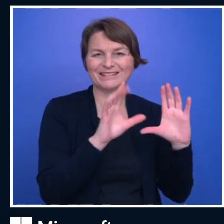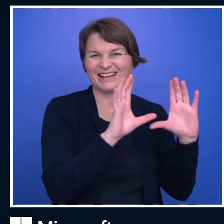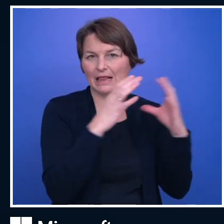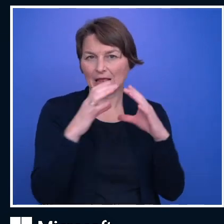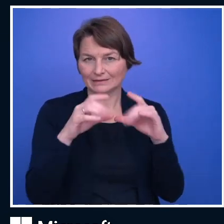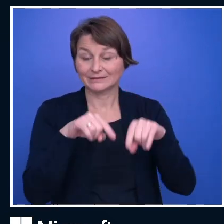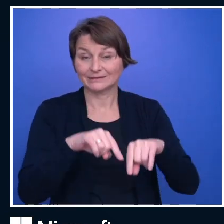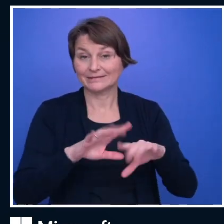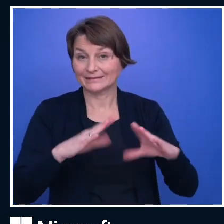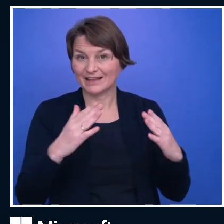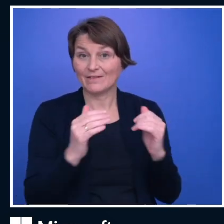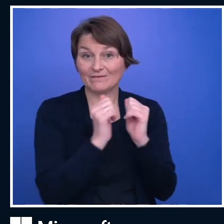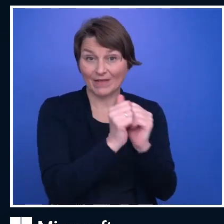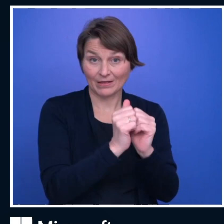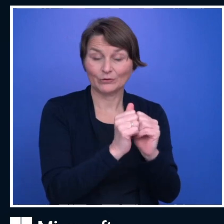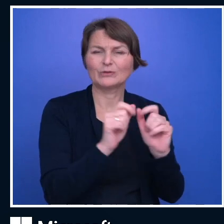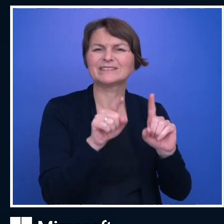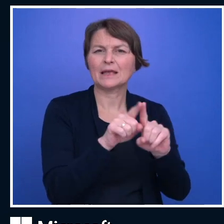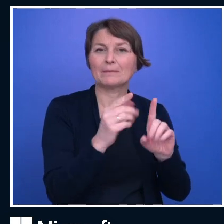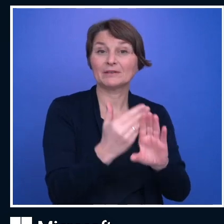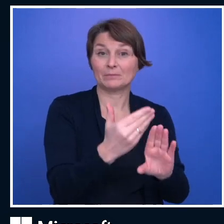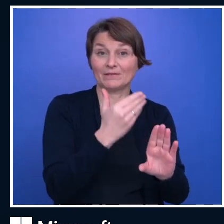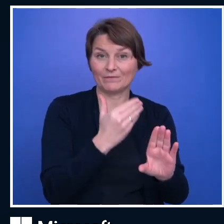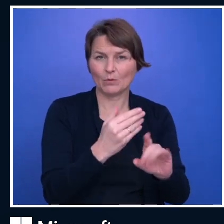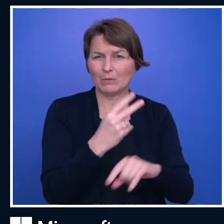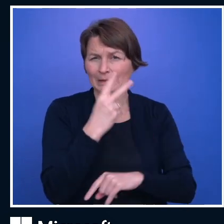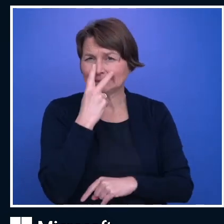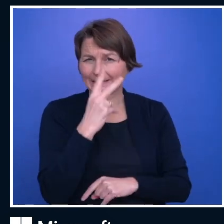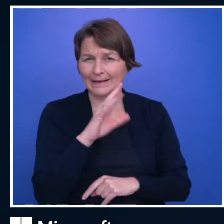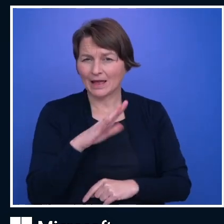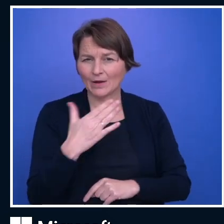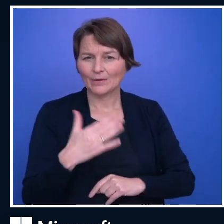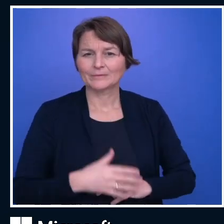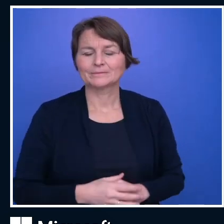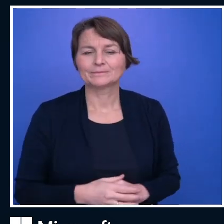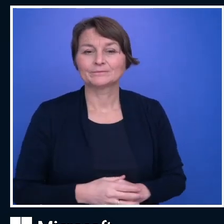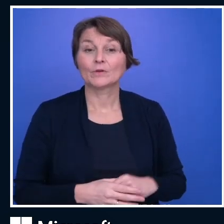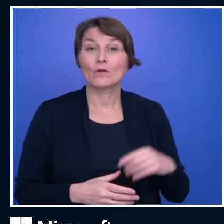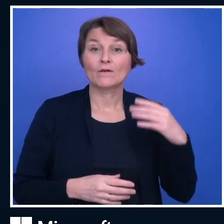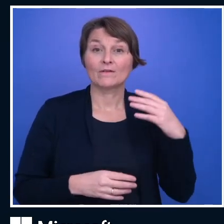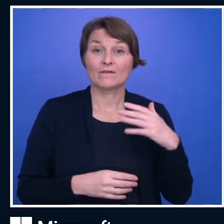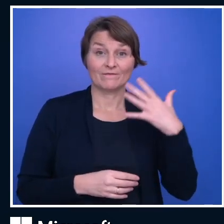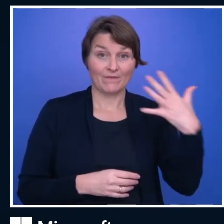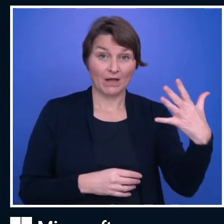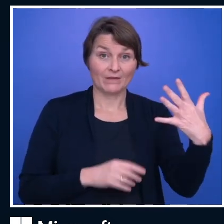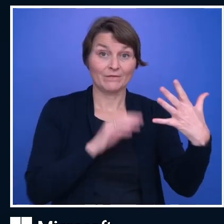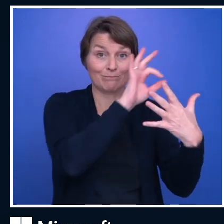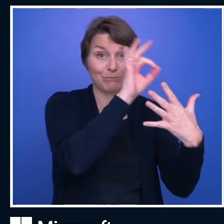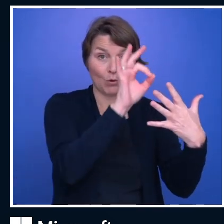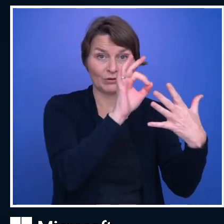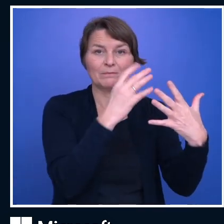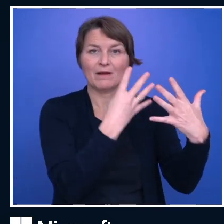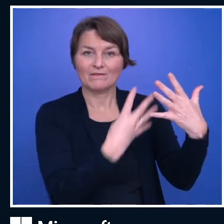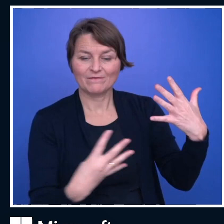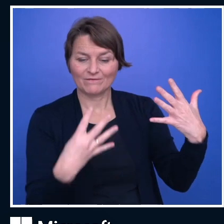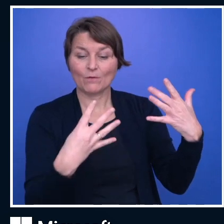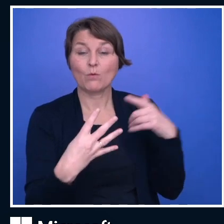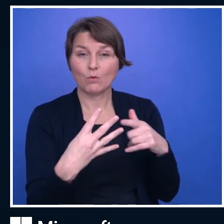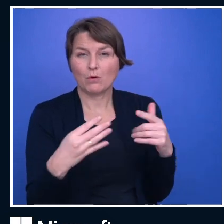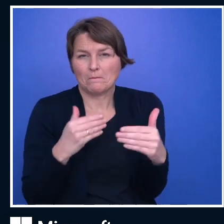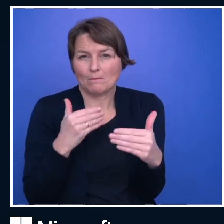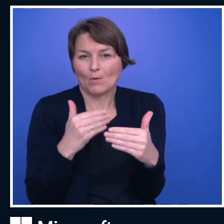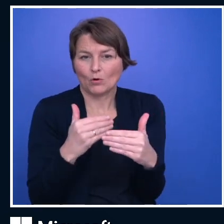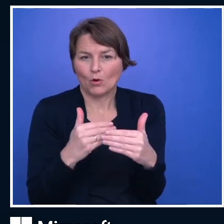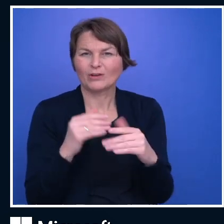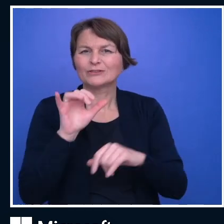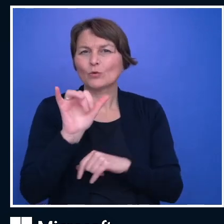well. And we see that 4 of the 5 points that are closest to x epsilon belong